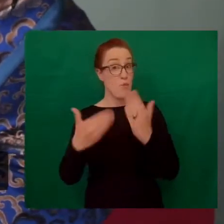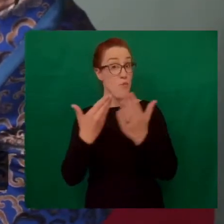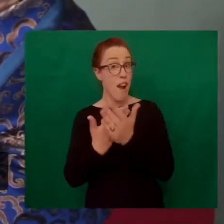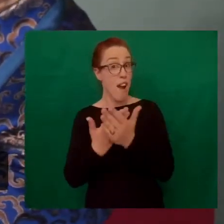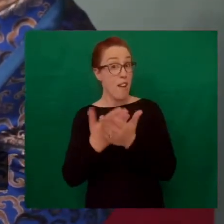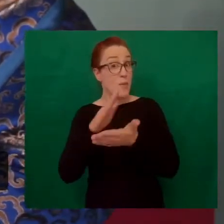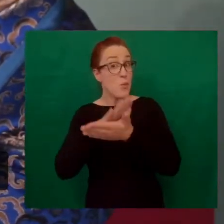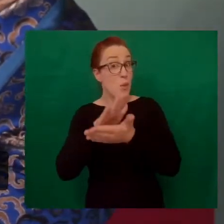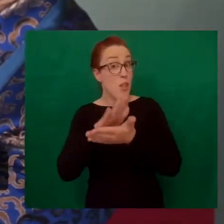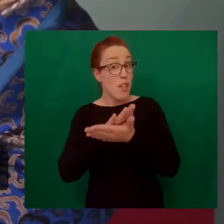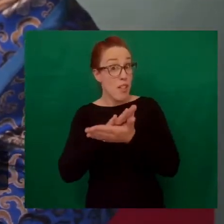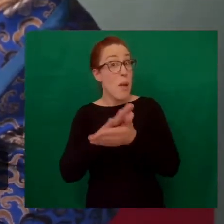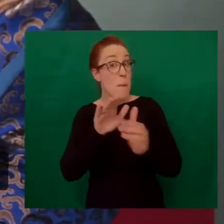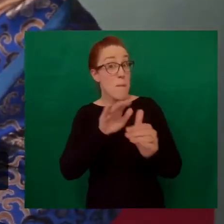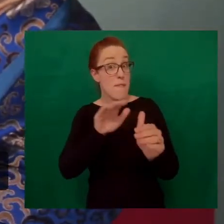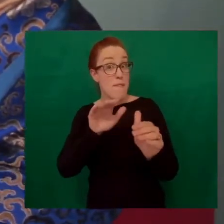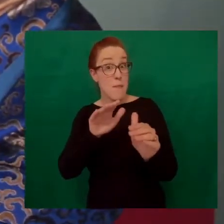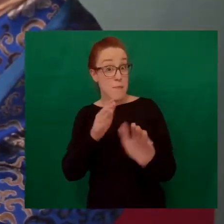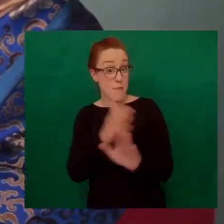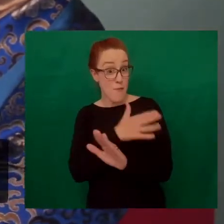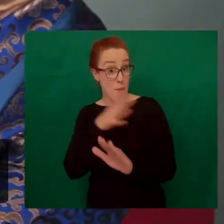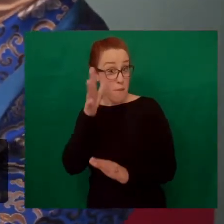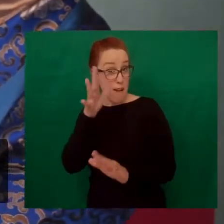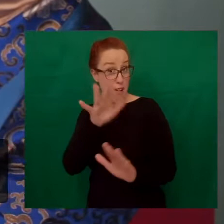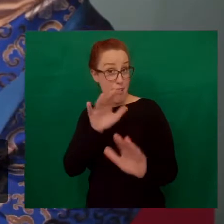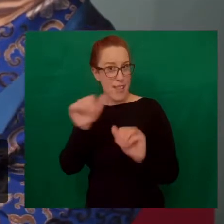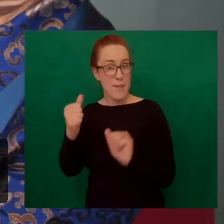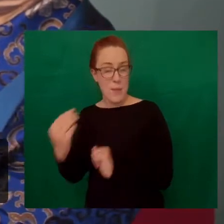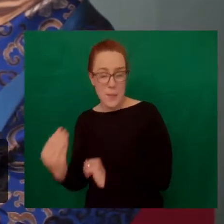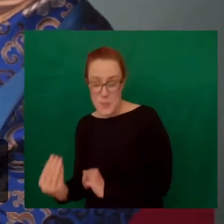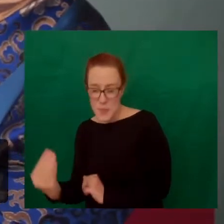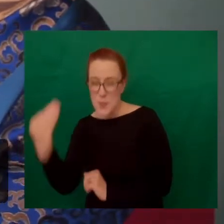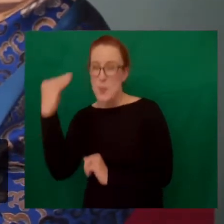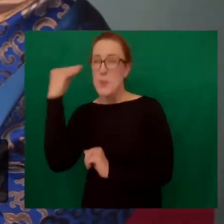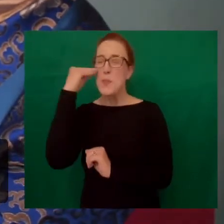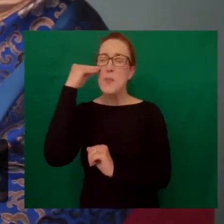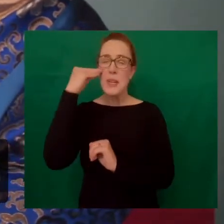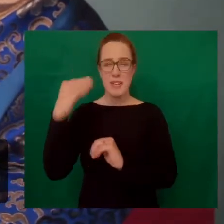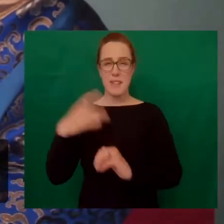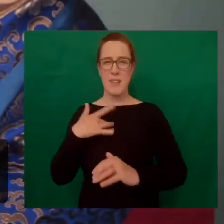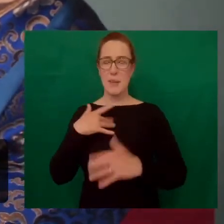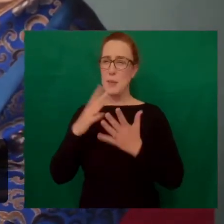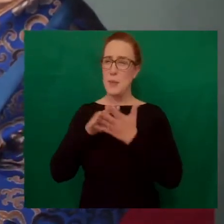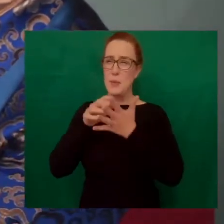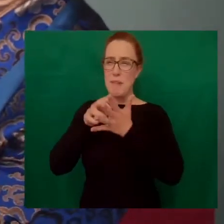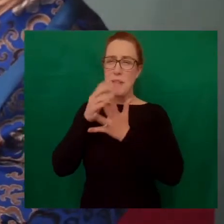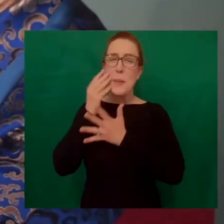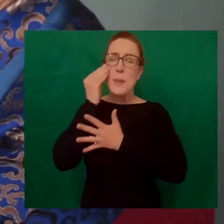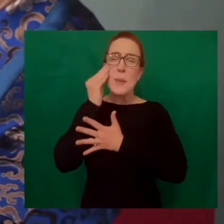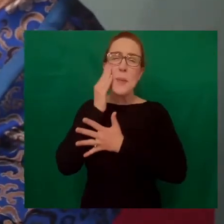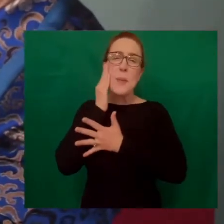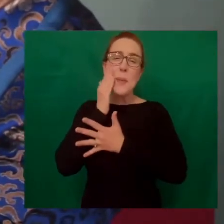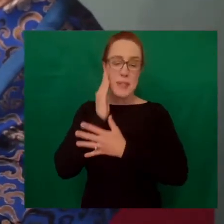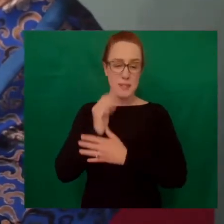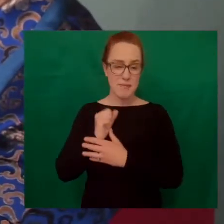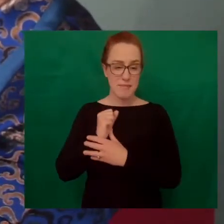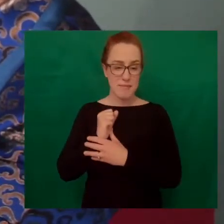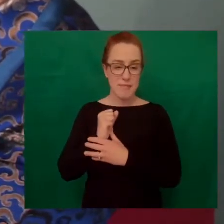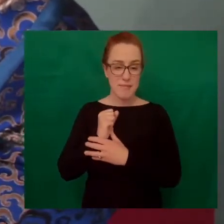Before Maddie leaves, I get a big kiss. Maddie's kisses feel like sandpaper against my skin.